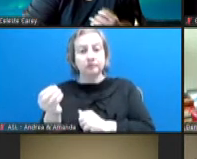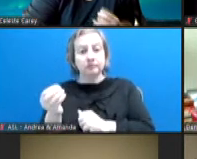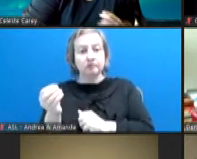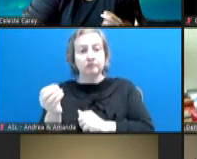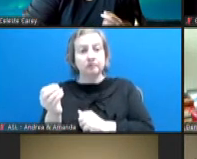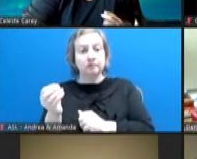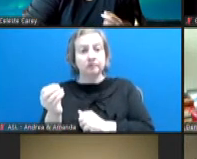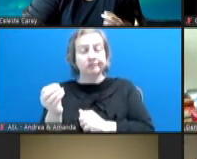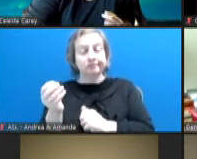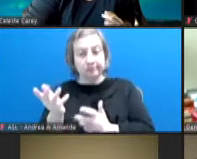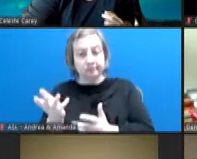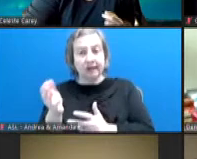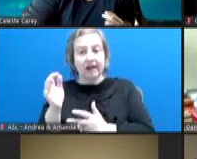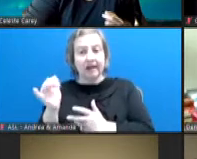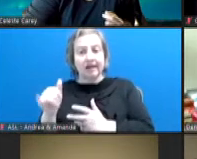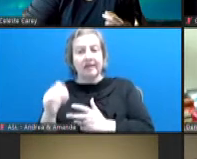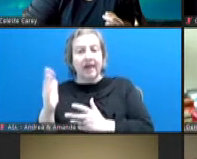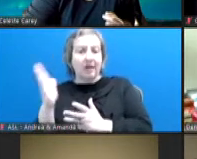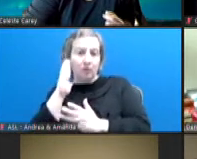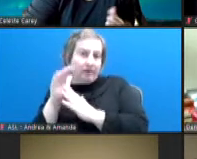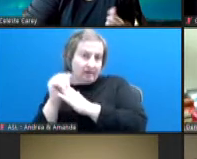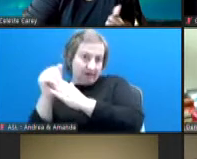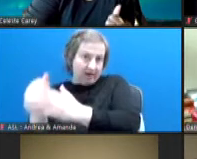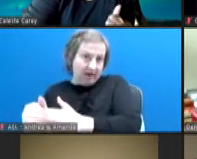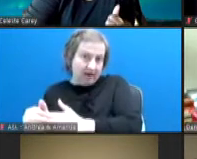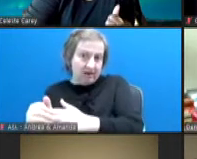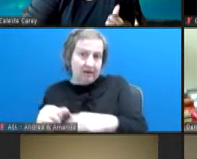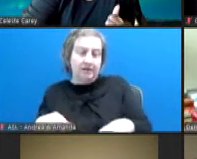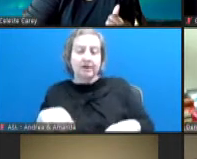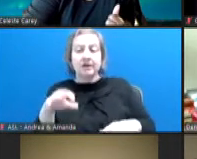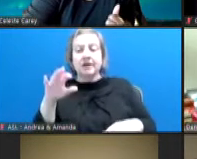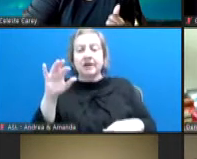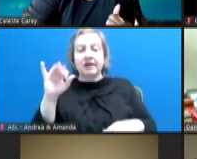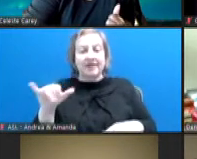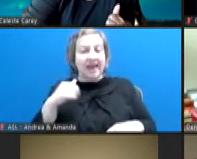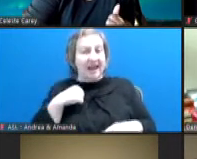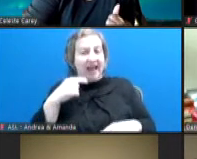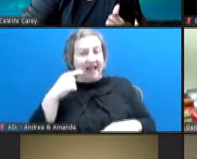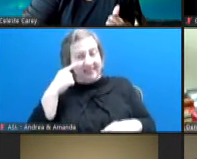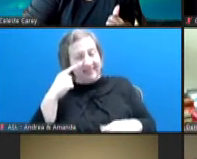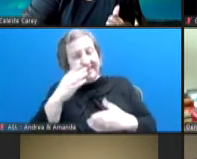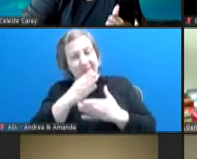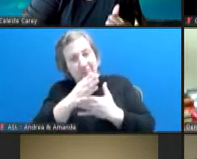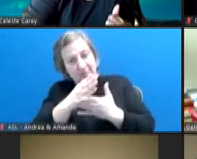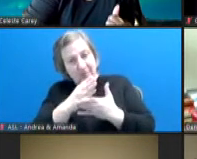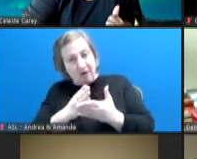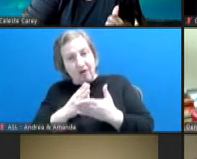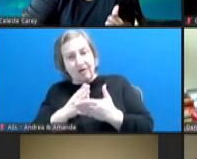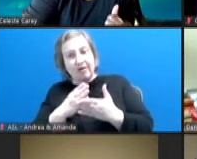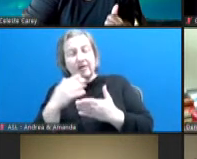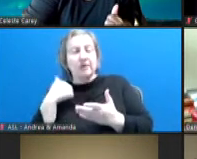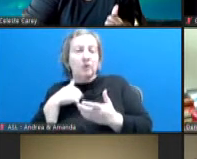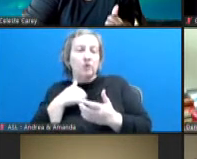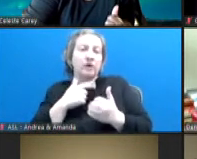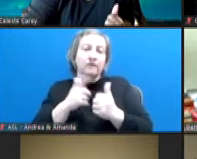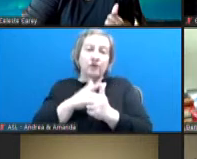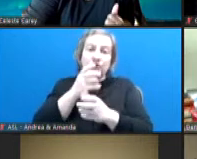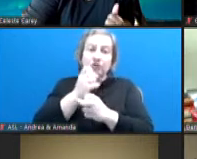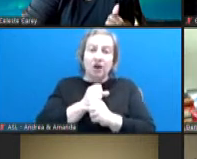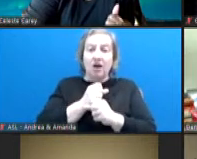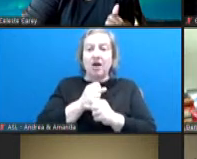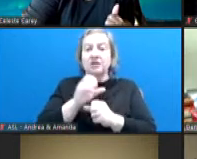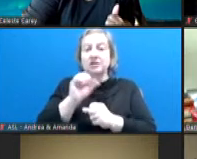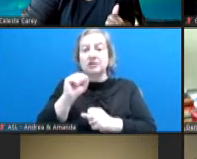and so that's what's going to guide it. And that was, I think, framed in part, like, we originally got the scope of work from the Department